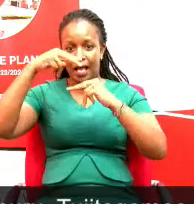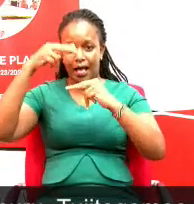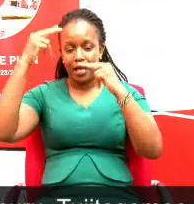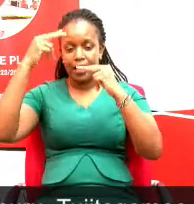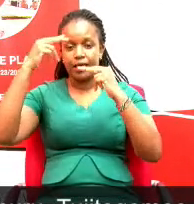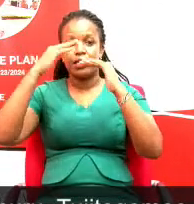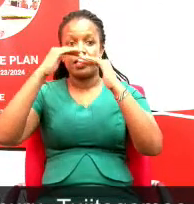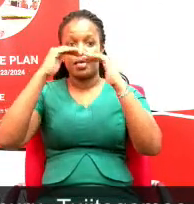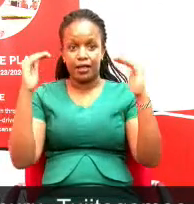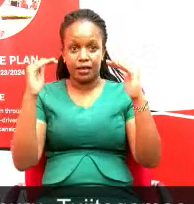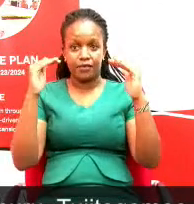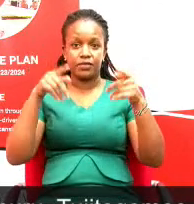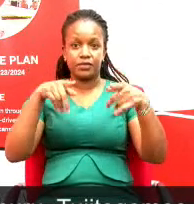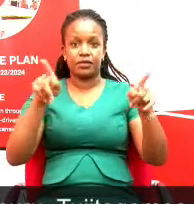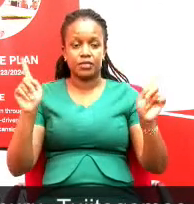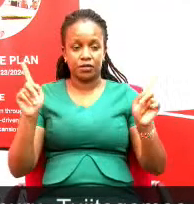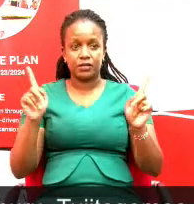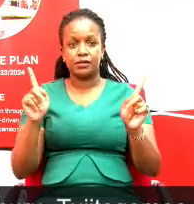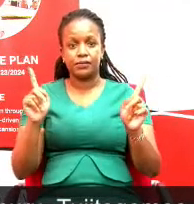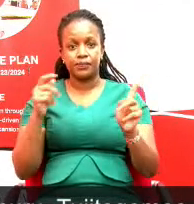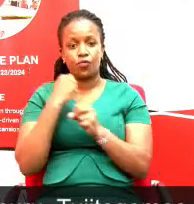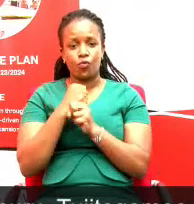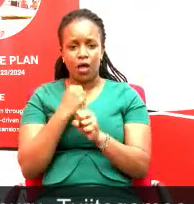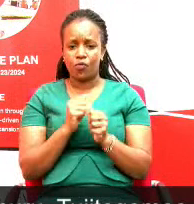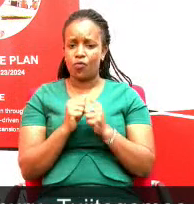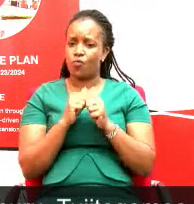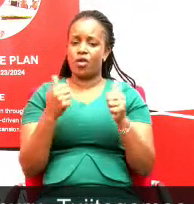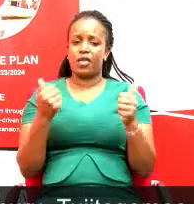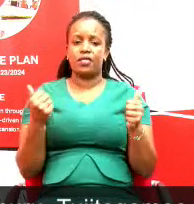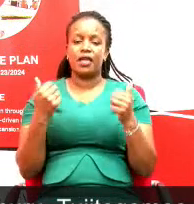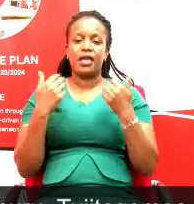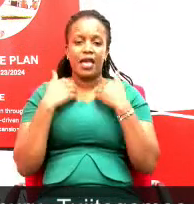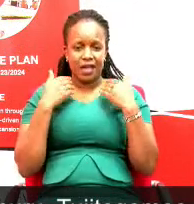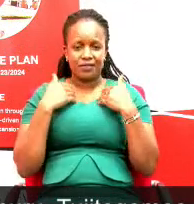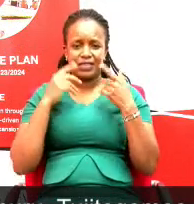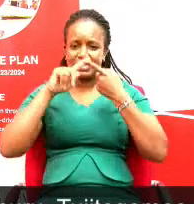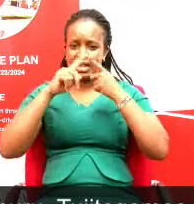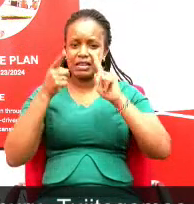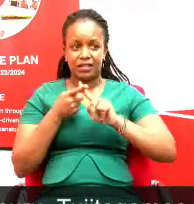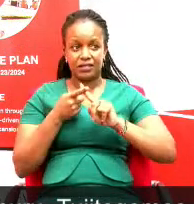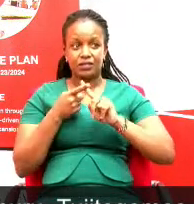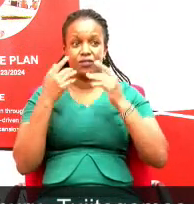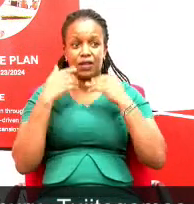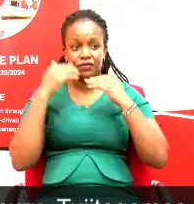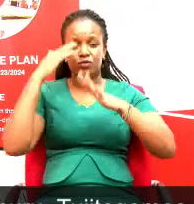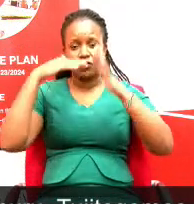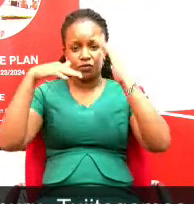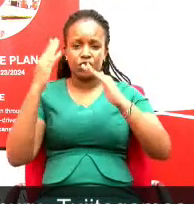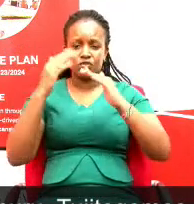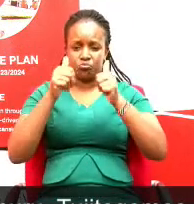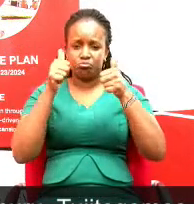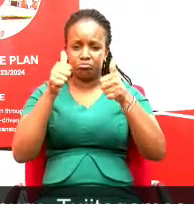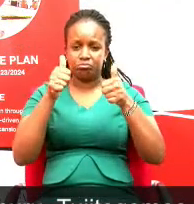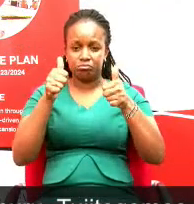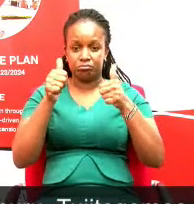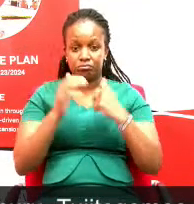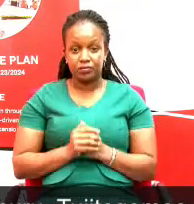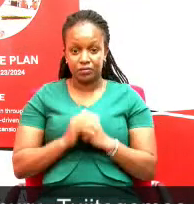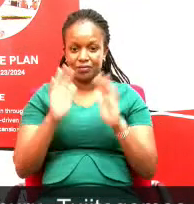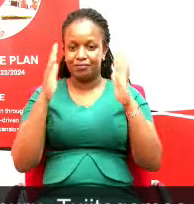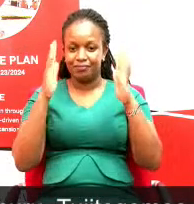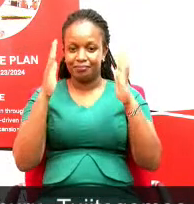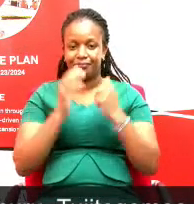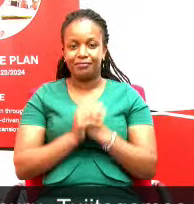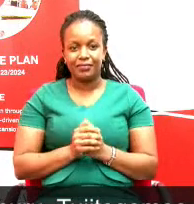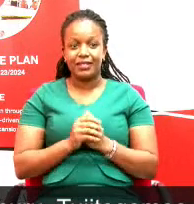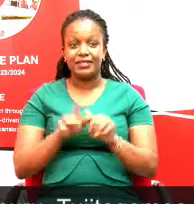it's not flattery, but they, in a way, in my assessment, they stand out. That level of professionalism at all time. And